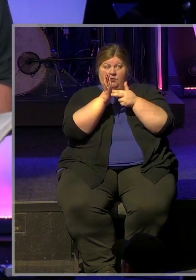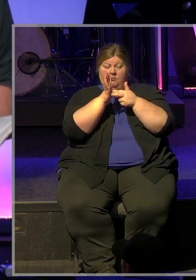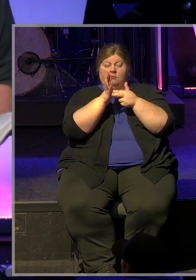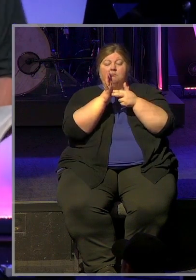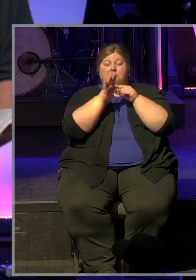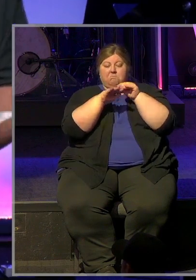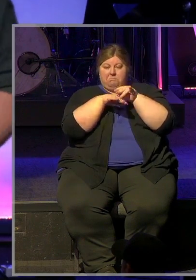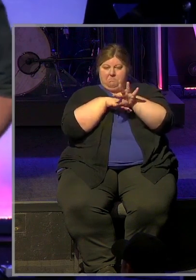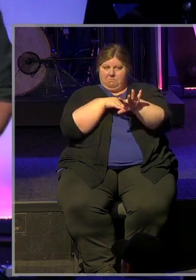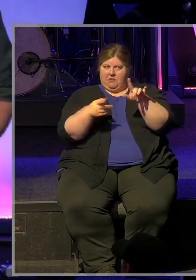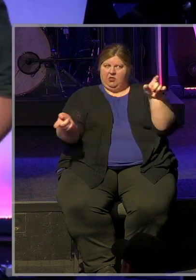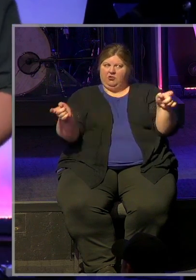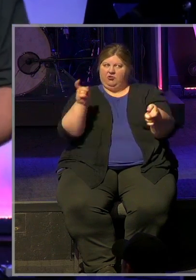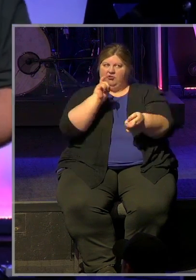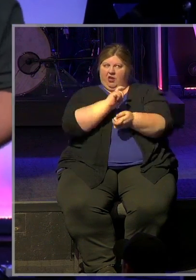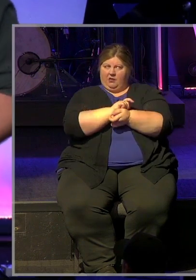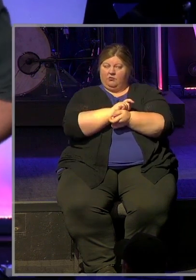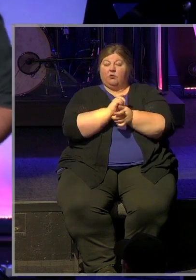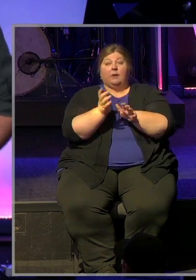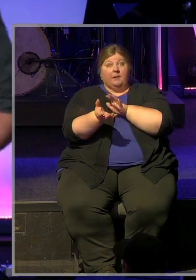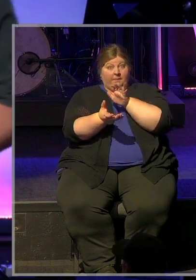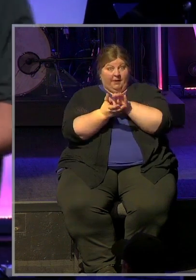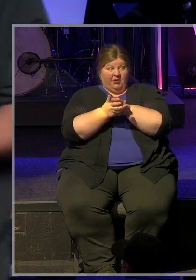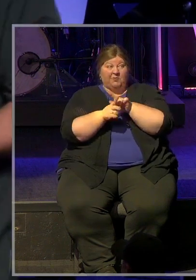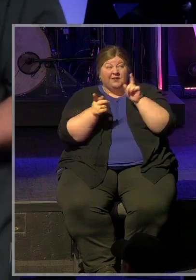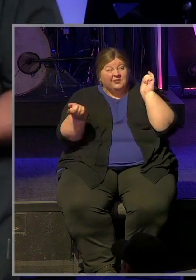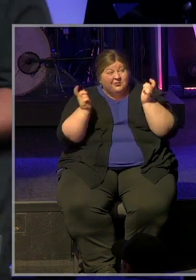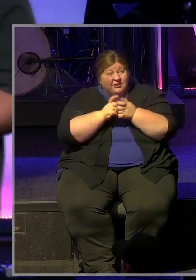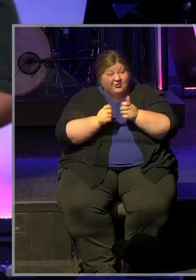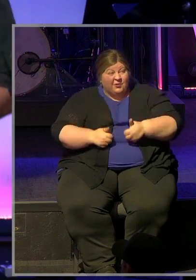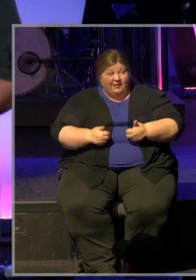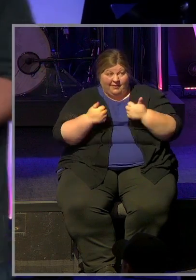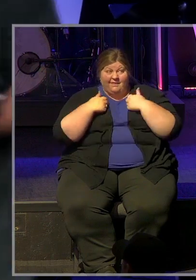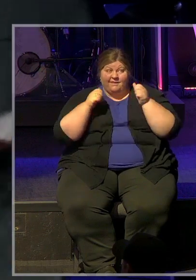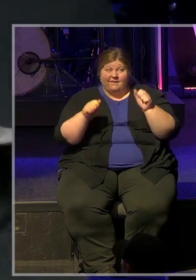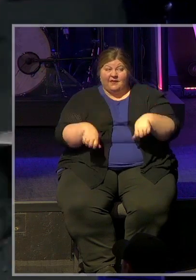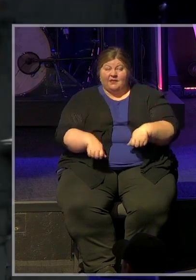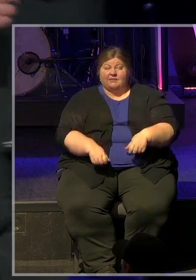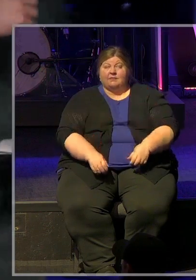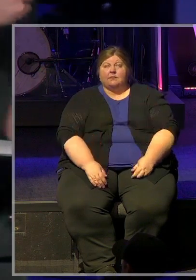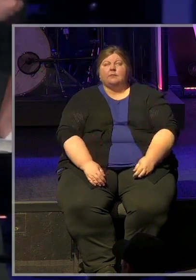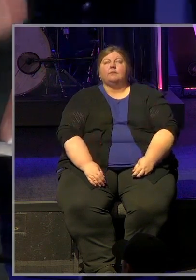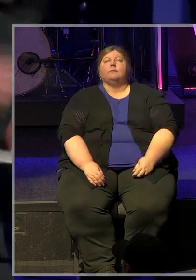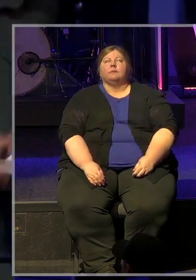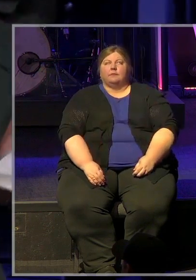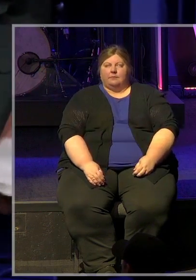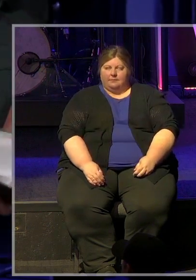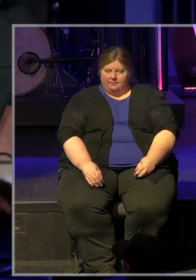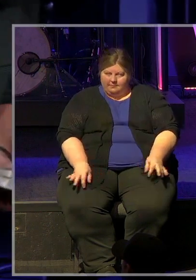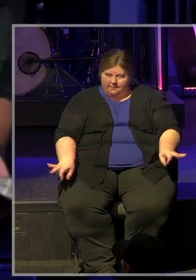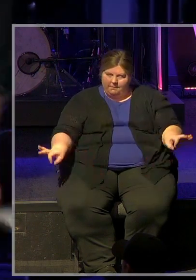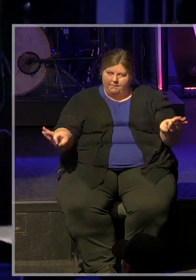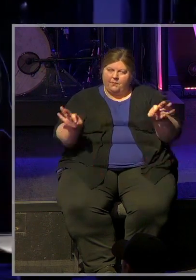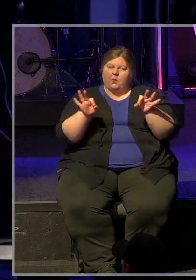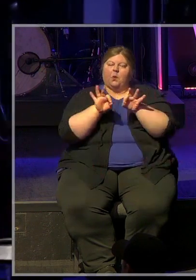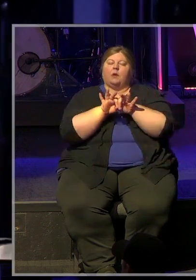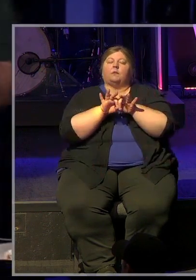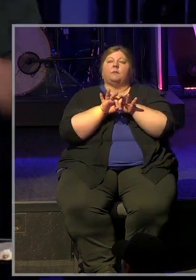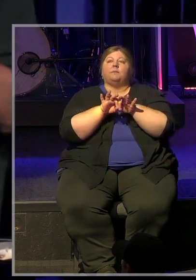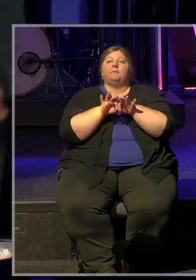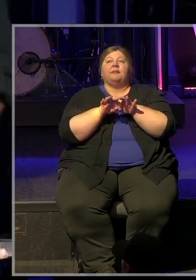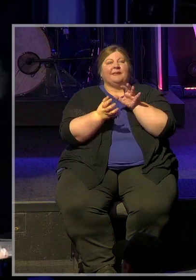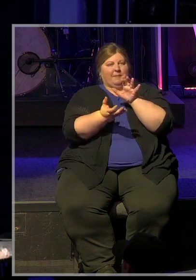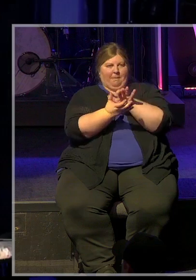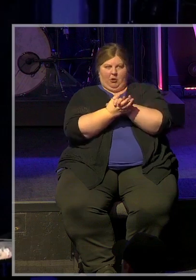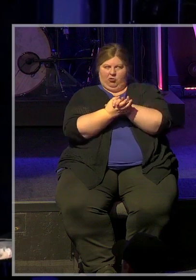change and transform not just our marriages, but our lives. So that's why we're going to dive in. That's why this is so important. So marriage,